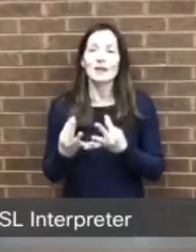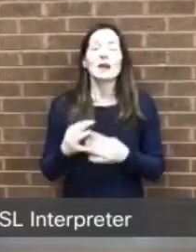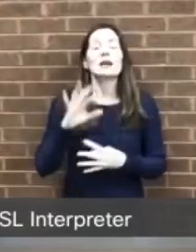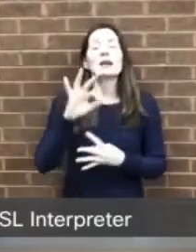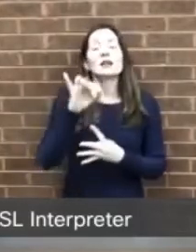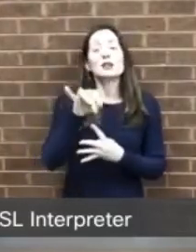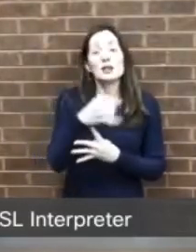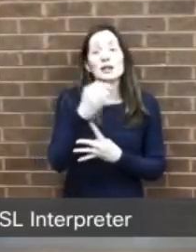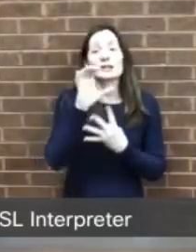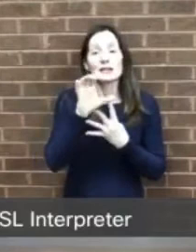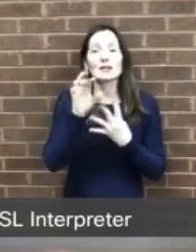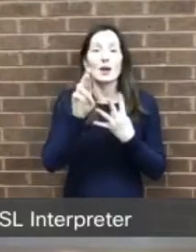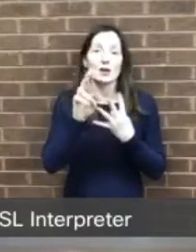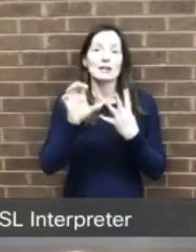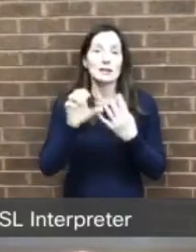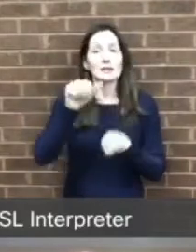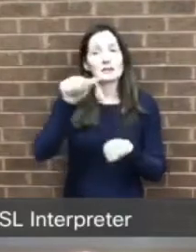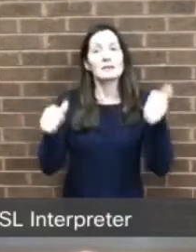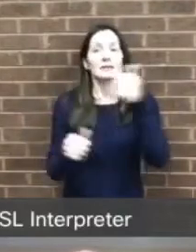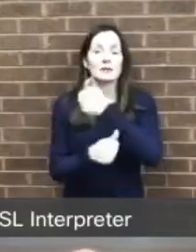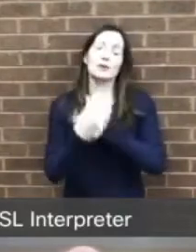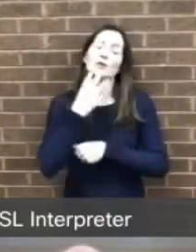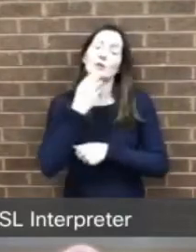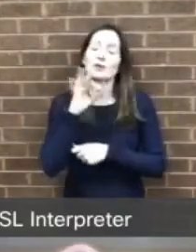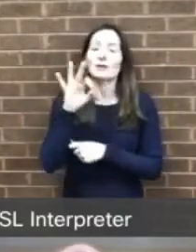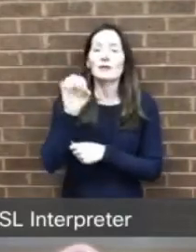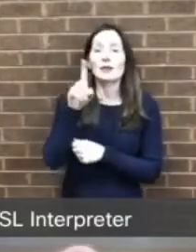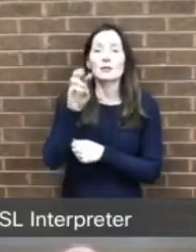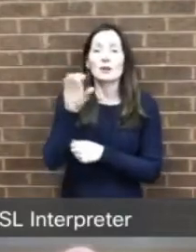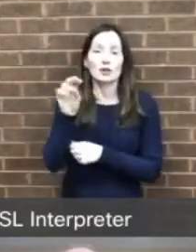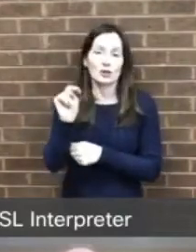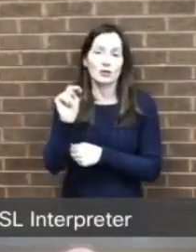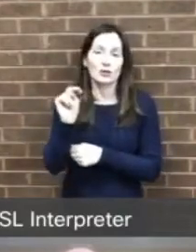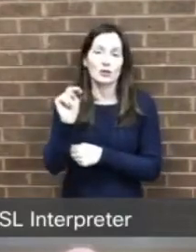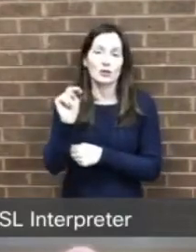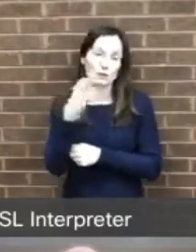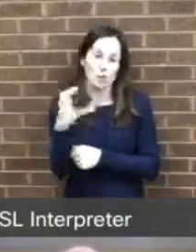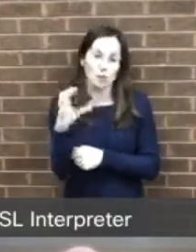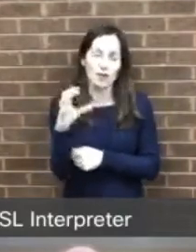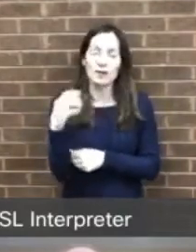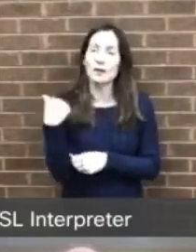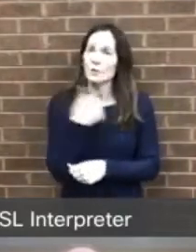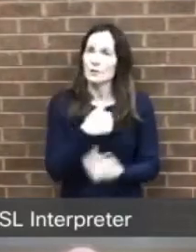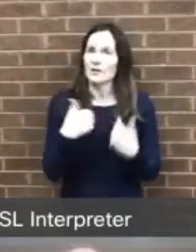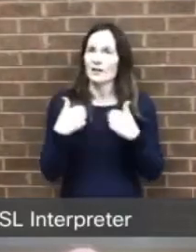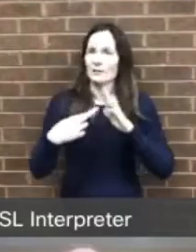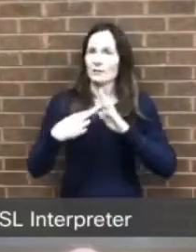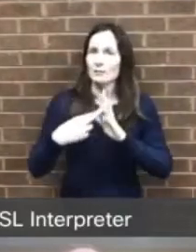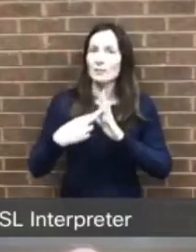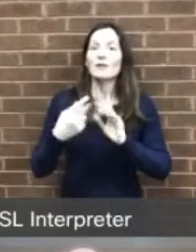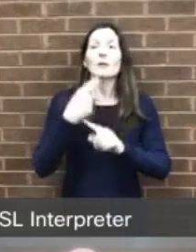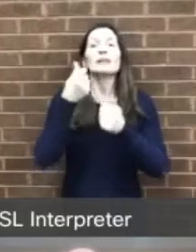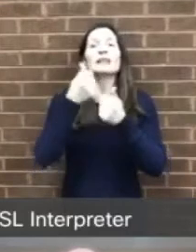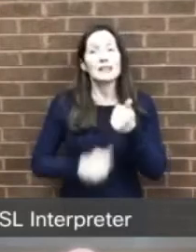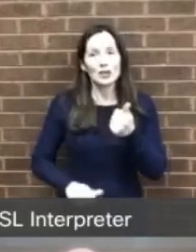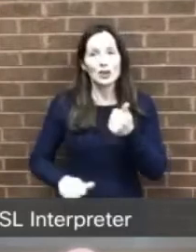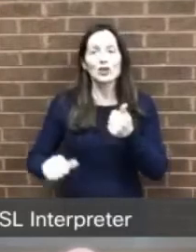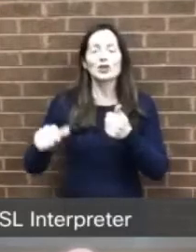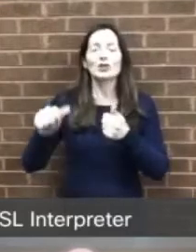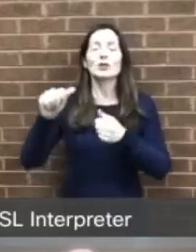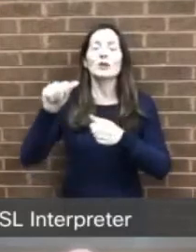Howard County, and we have representatives in JCRC from every Jewish congregation and synagogue in the